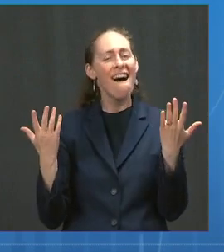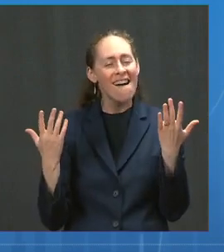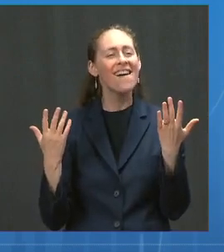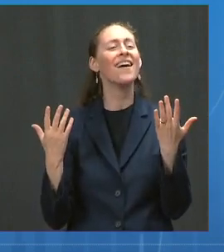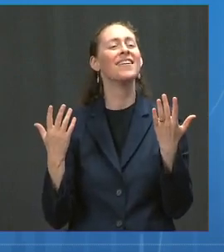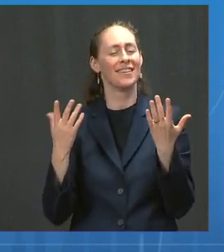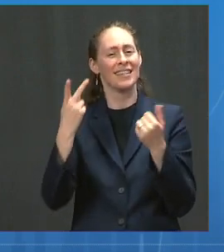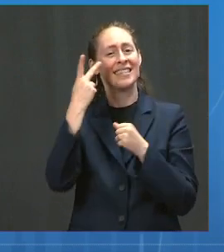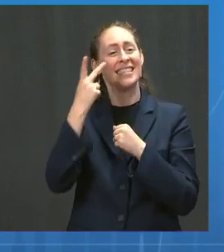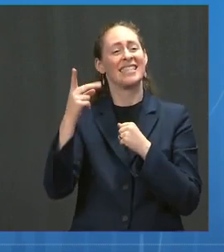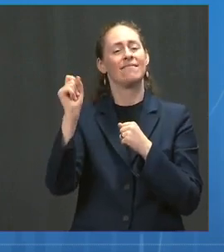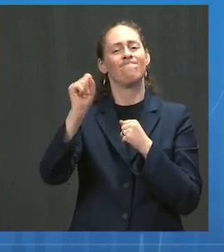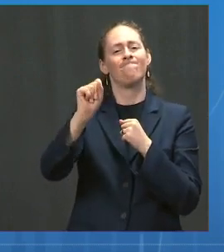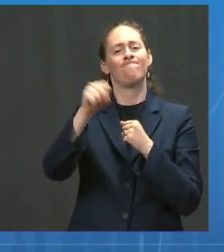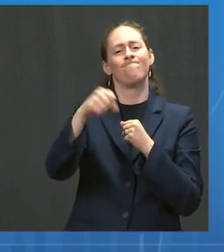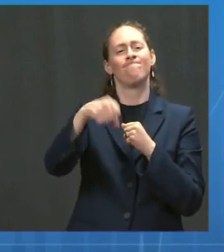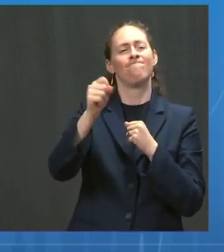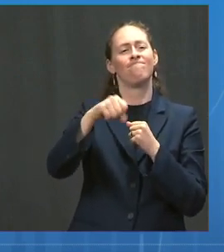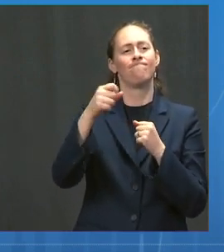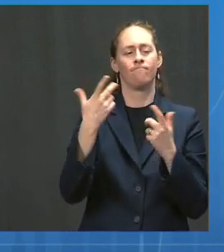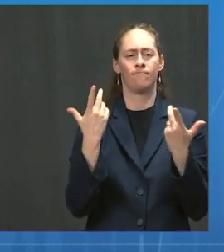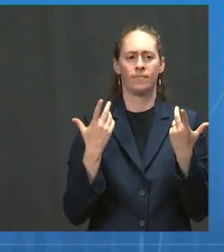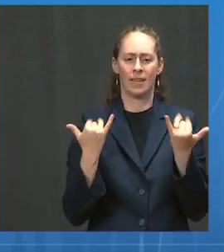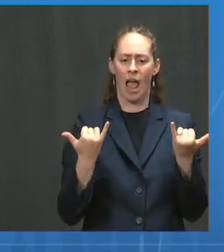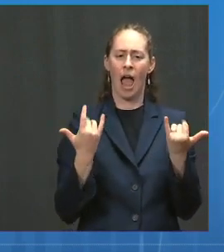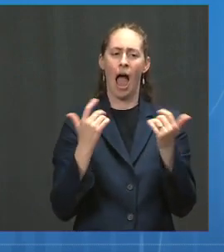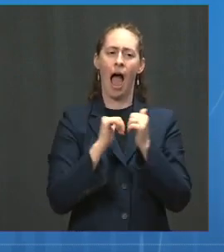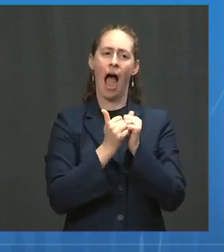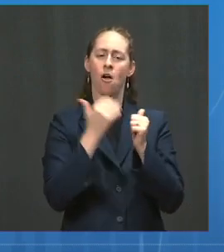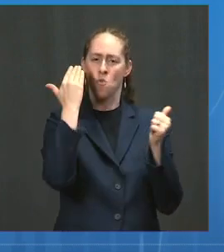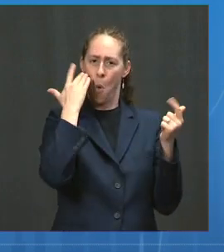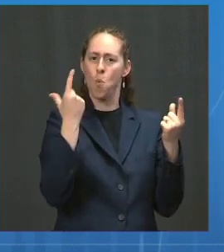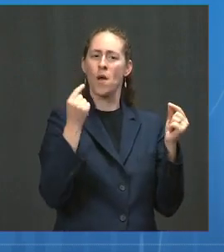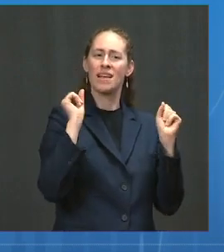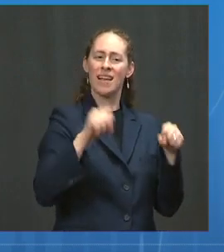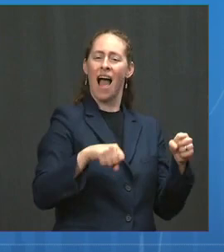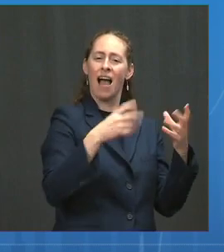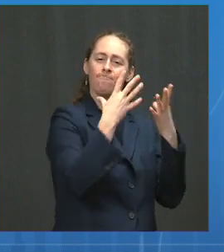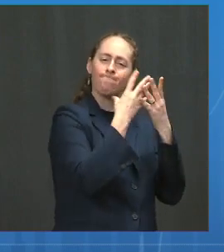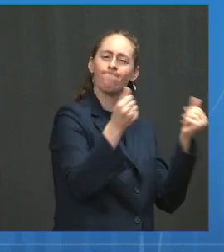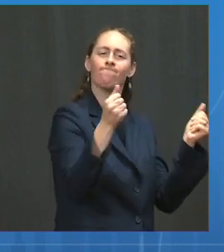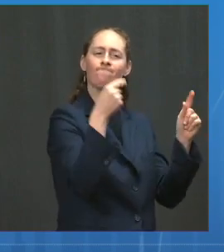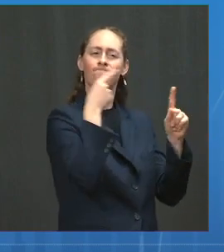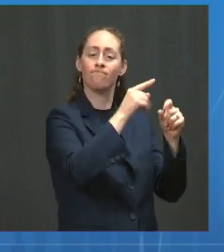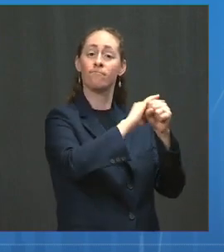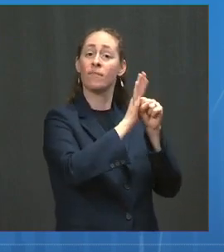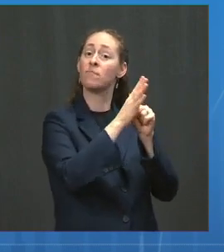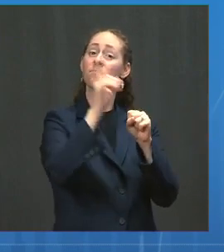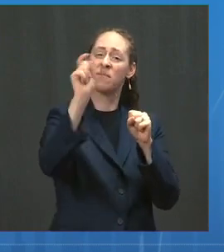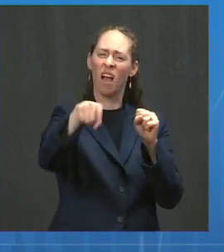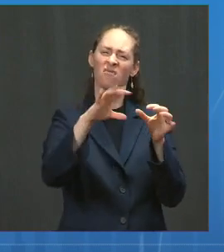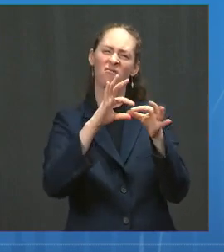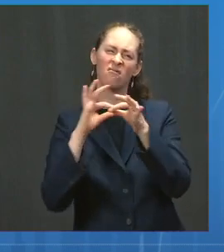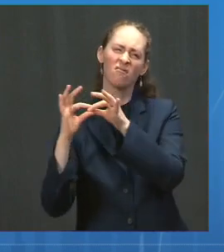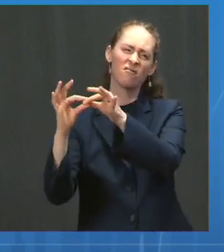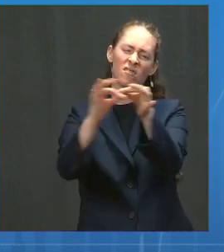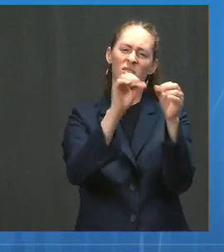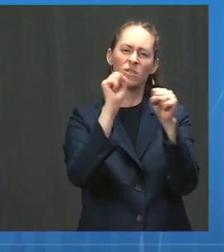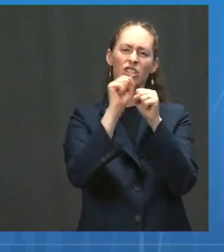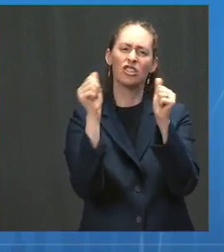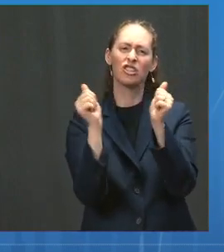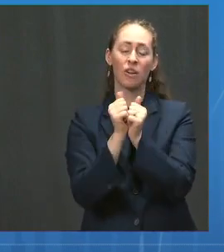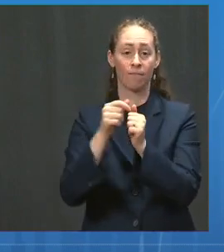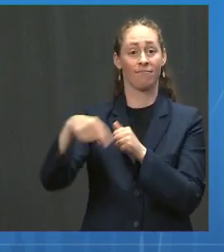the virus. As SGs, we came together from different backgrounds, serving under different political administrations to work together on a